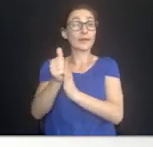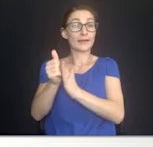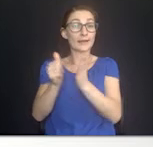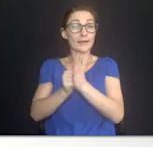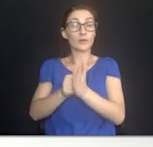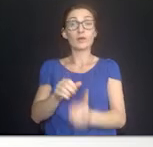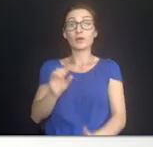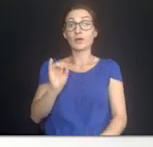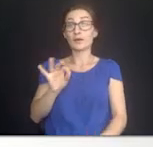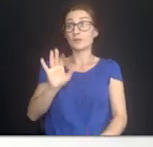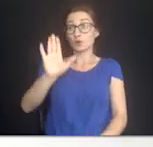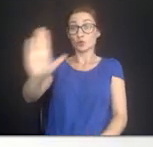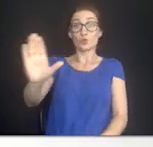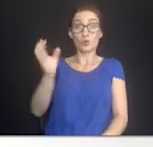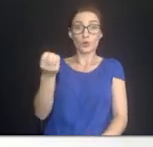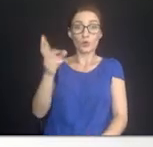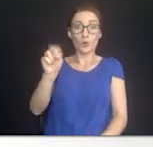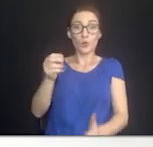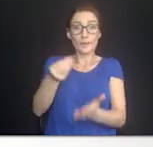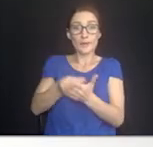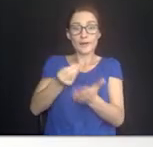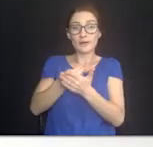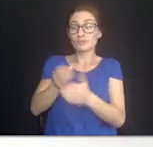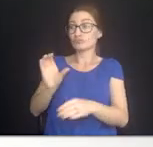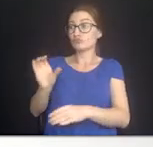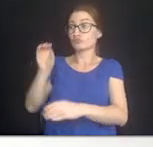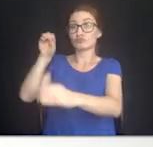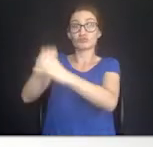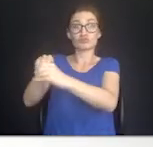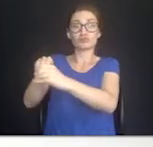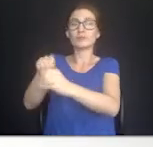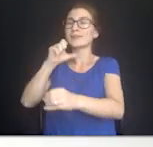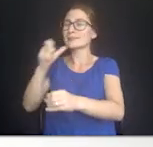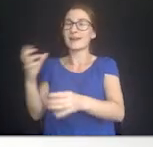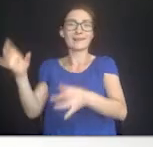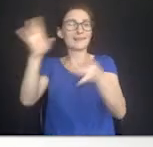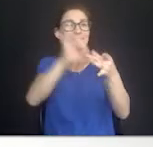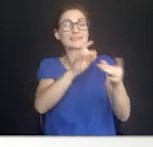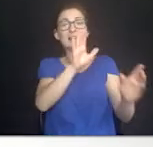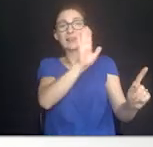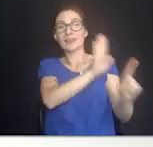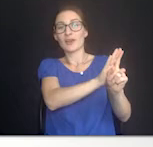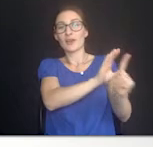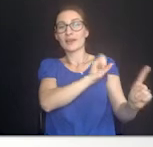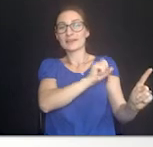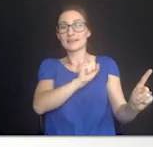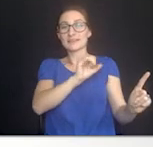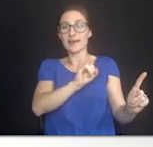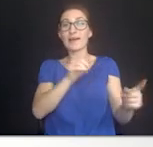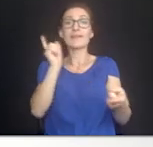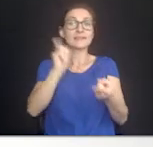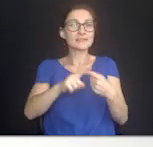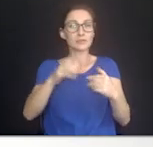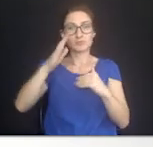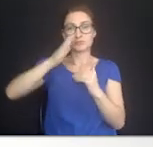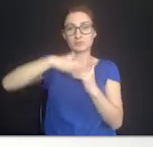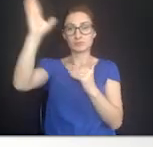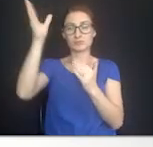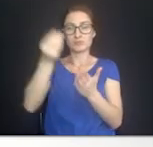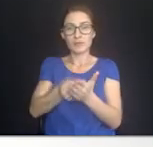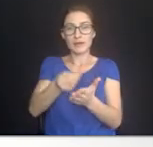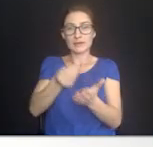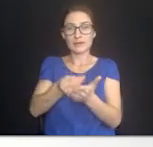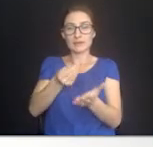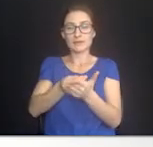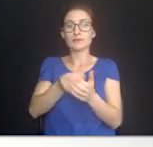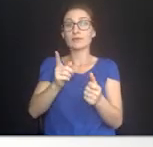with your own dollars, right, then it's not really connected to their SSI until you end up with too much money in here, right? And then that's where they're just